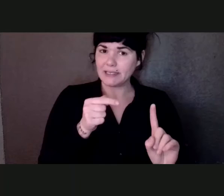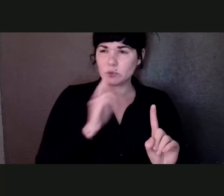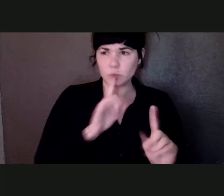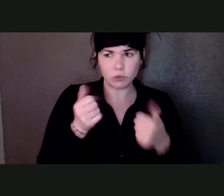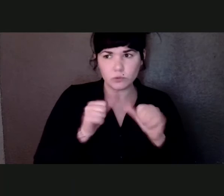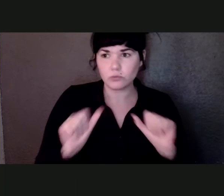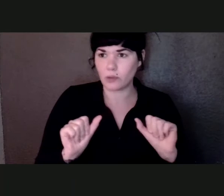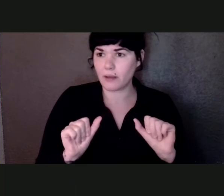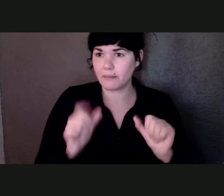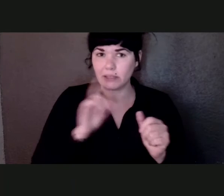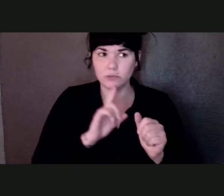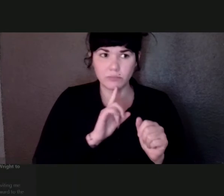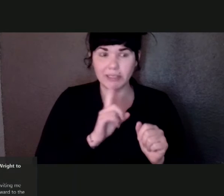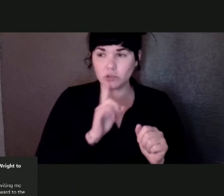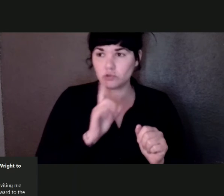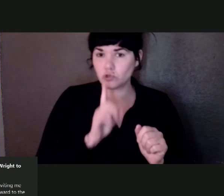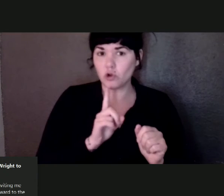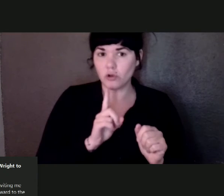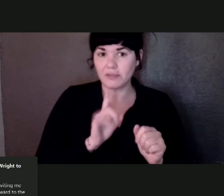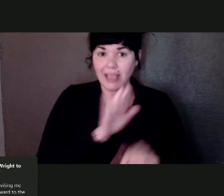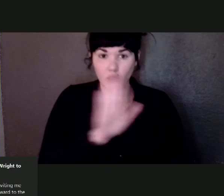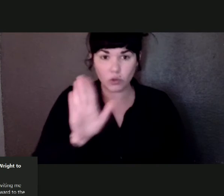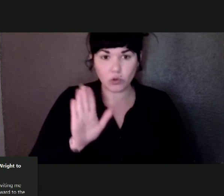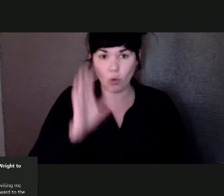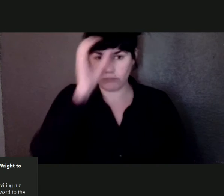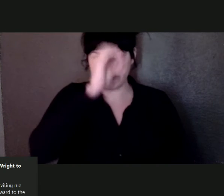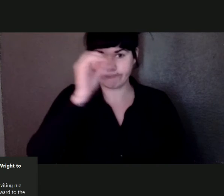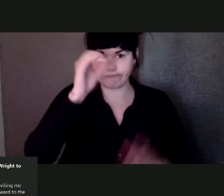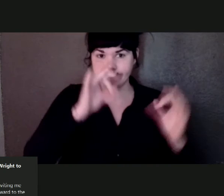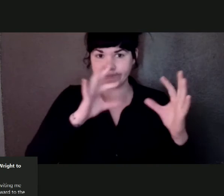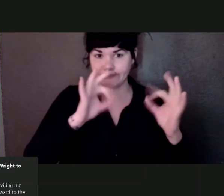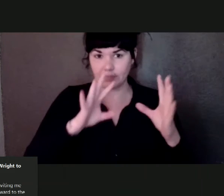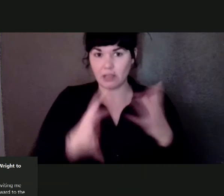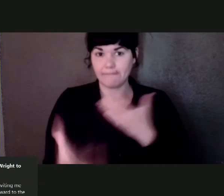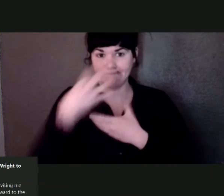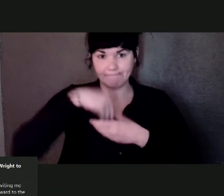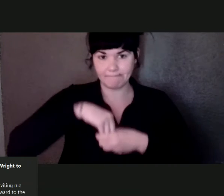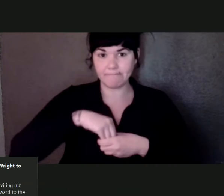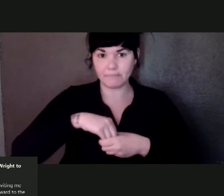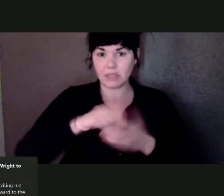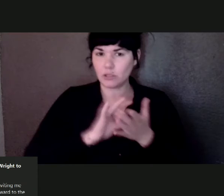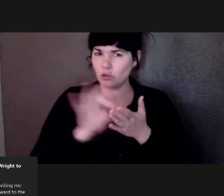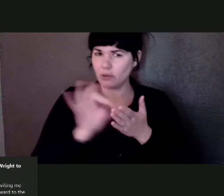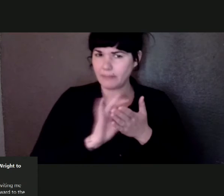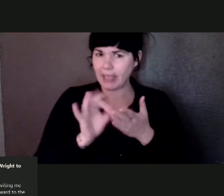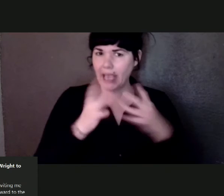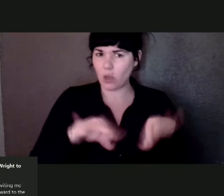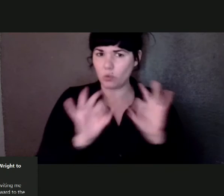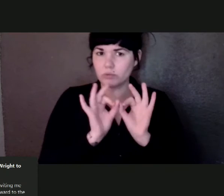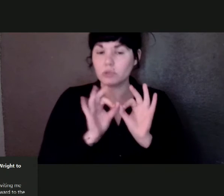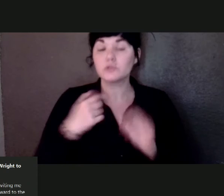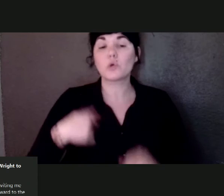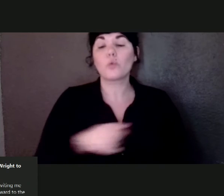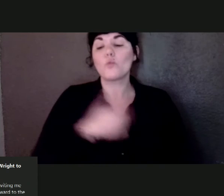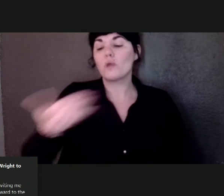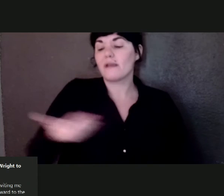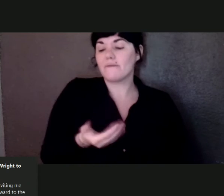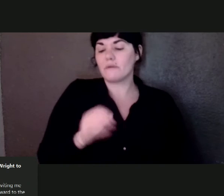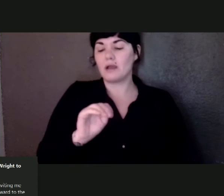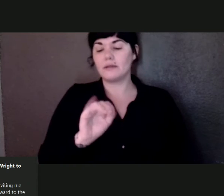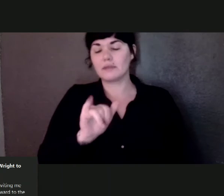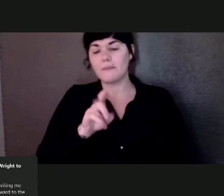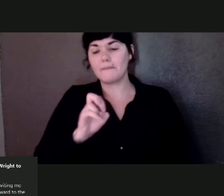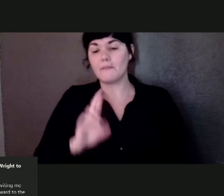voices count. So we're going to be inviting the mayor to come and have a listen in to all of you